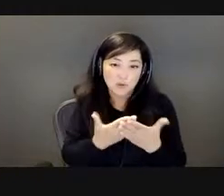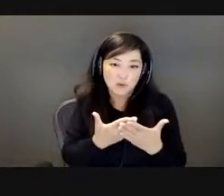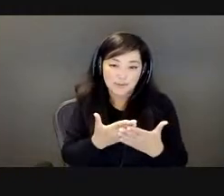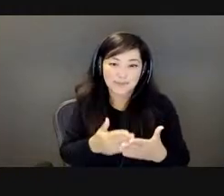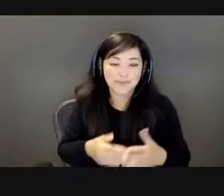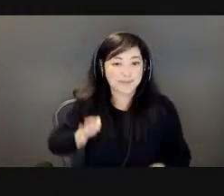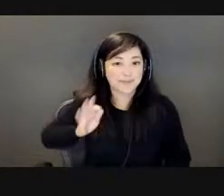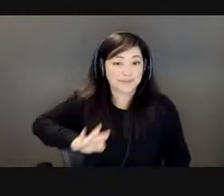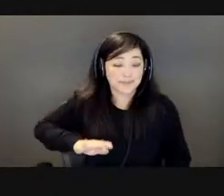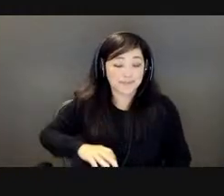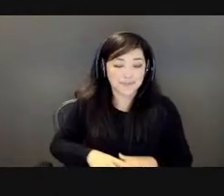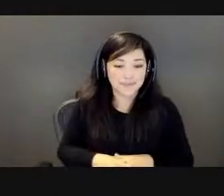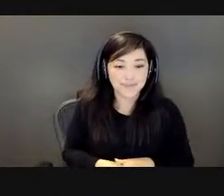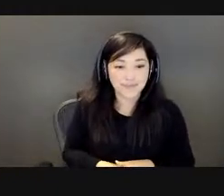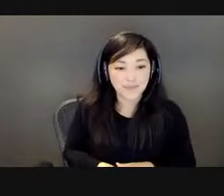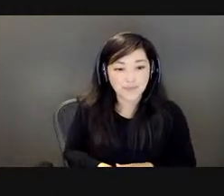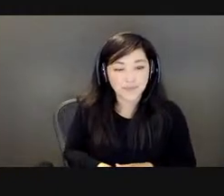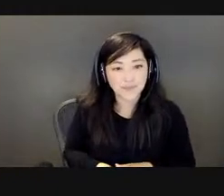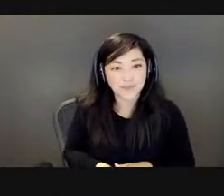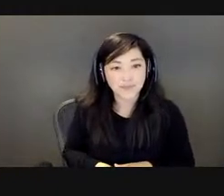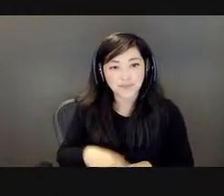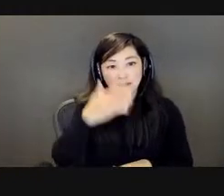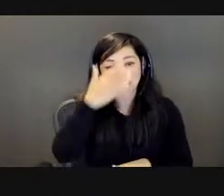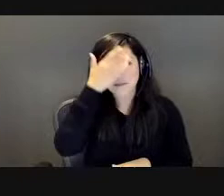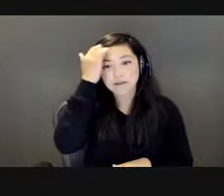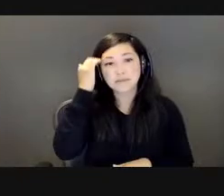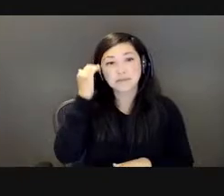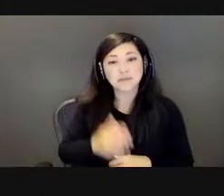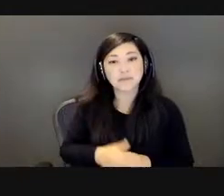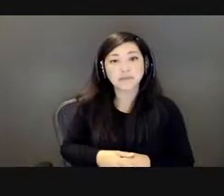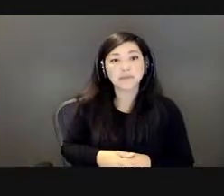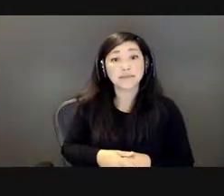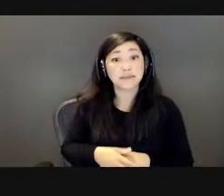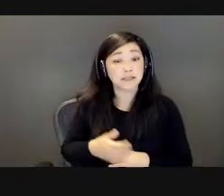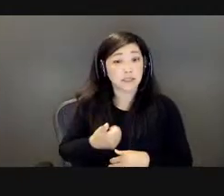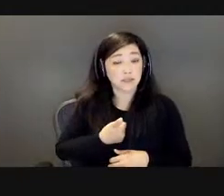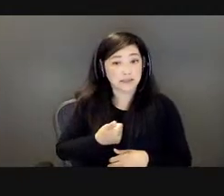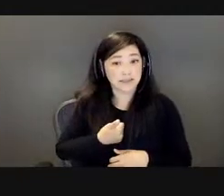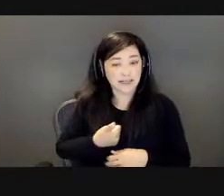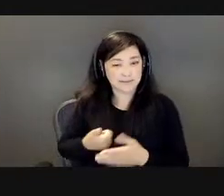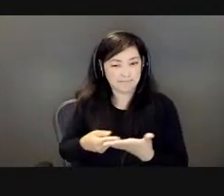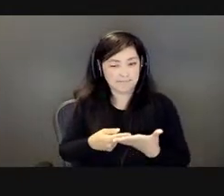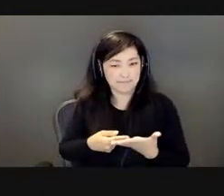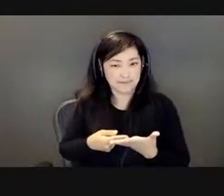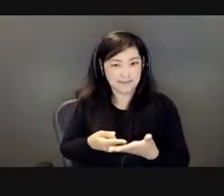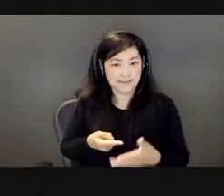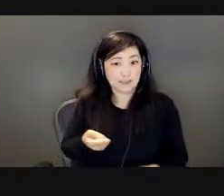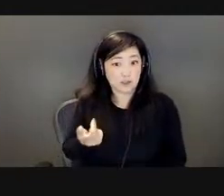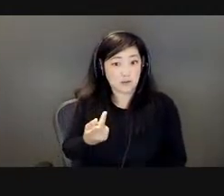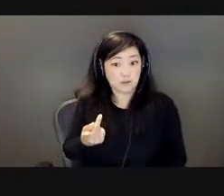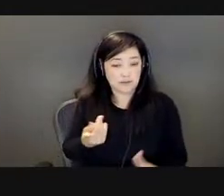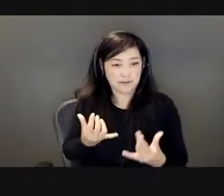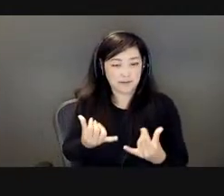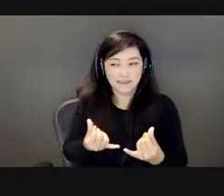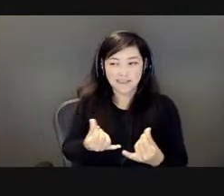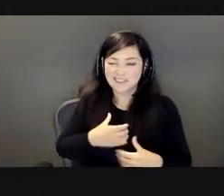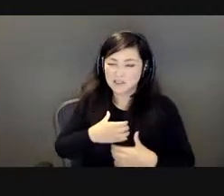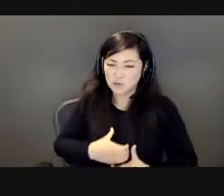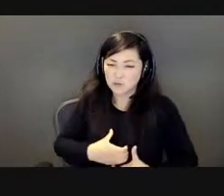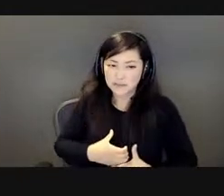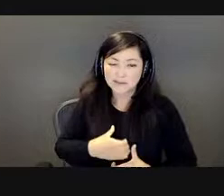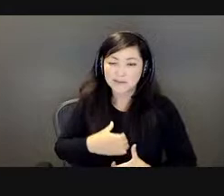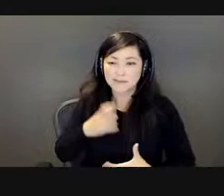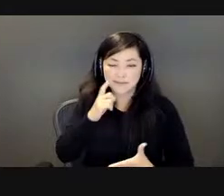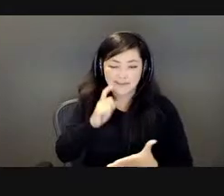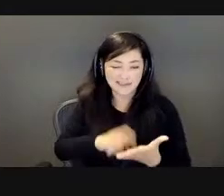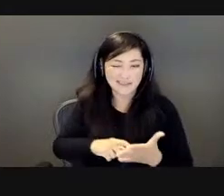that, in my opinion, is, as being in this space with you both, is something that I wish I saw more of. And so